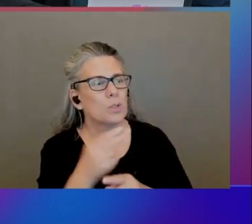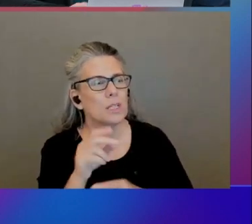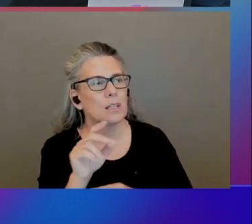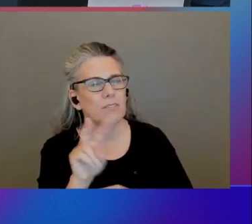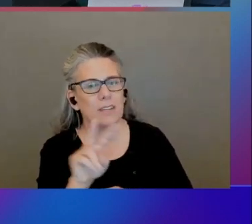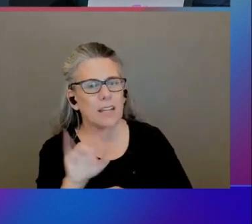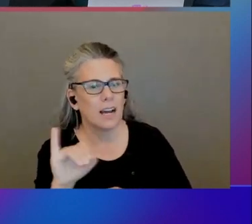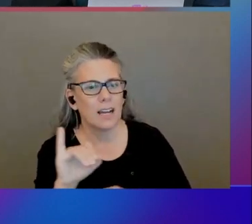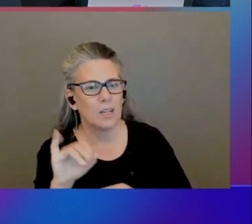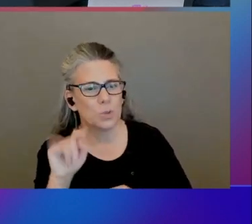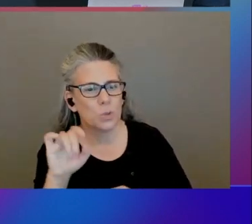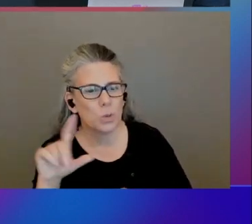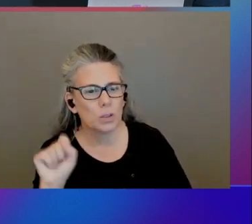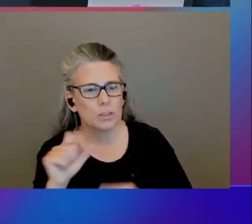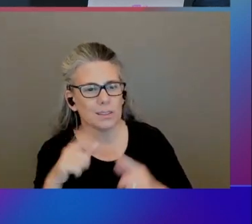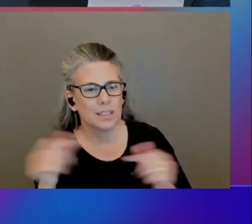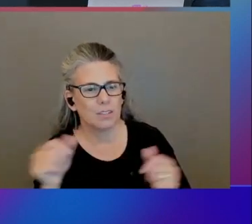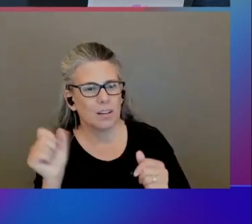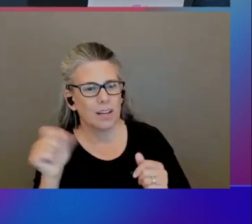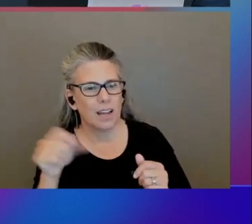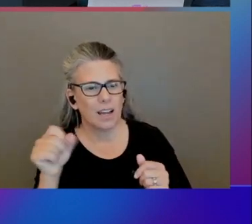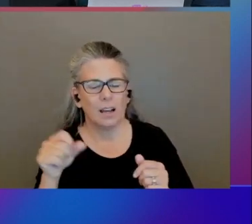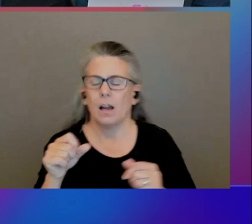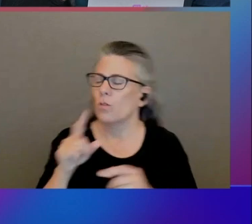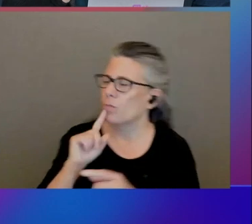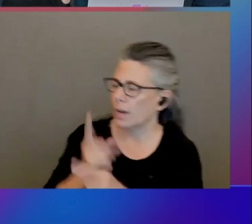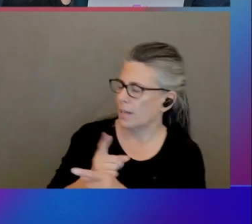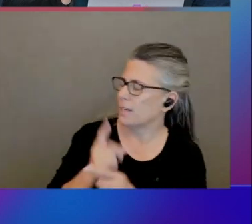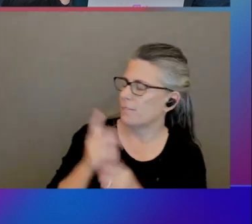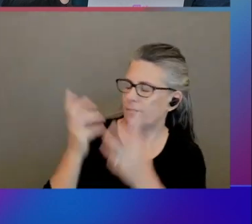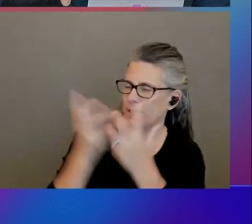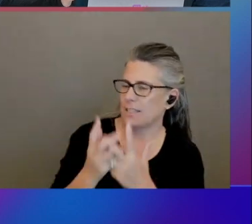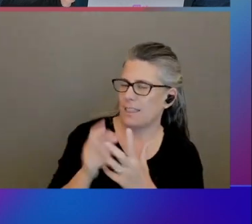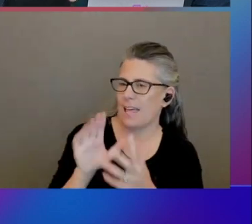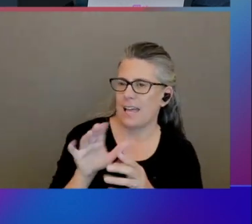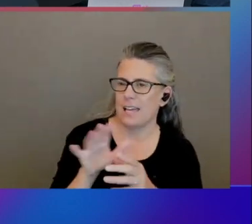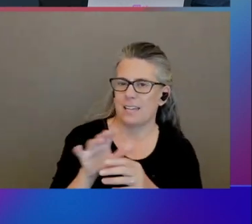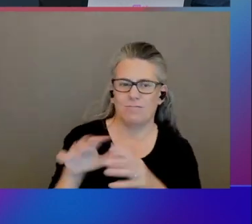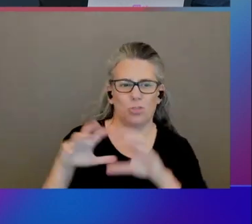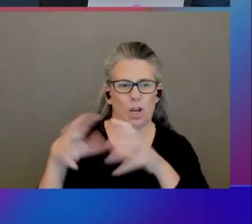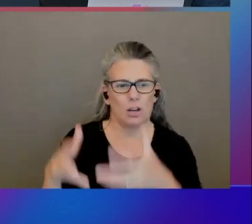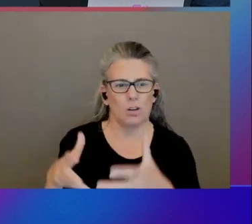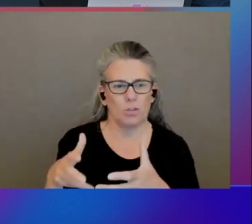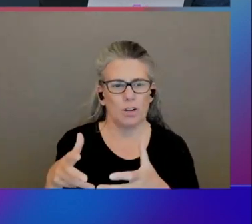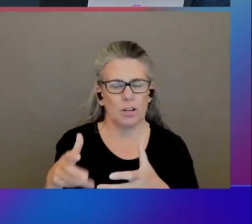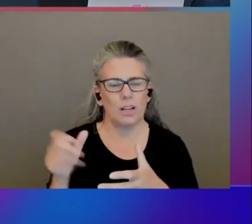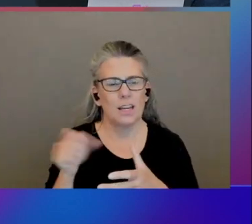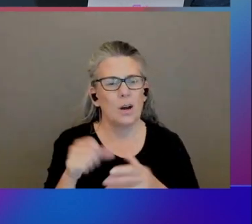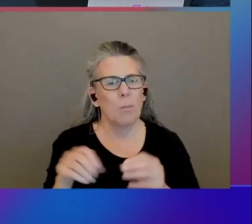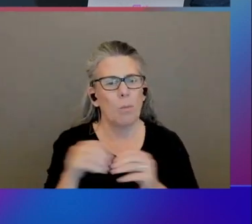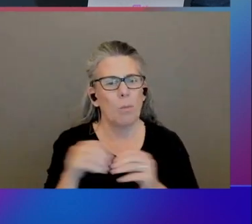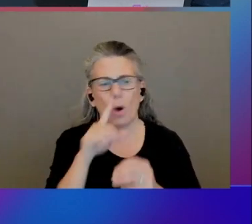and I think it fits much more in that genre, right? It's much more similar to something like QuickSight, maybe, than it is to something